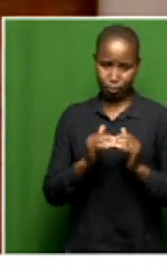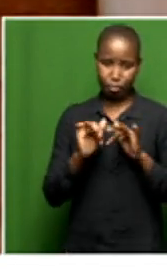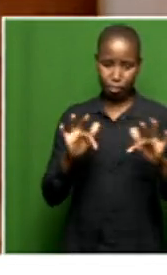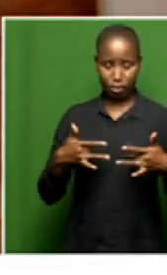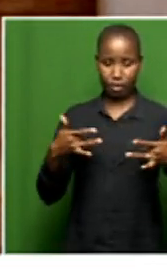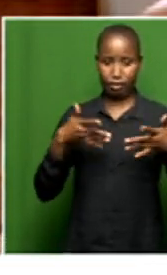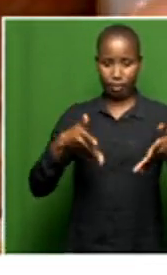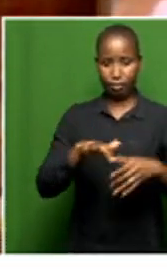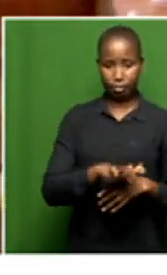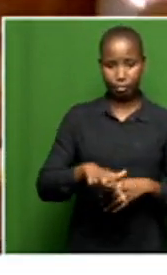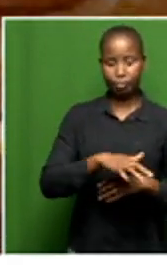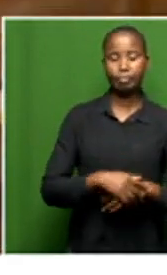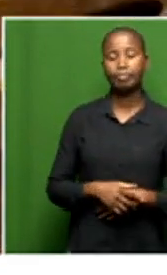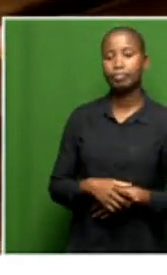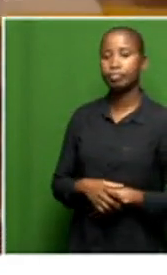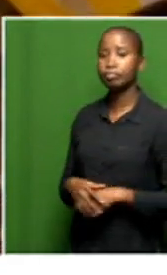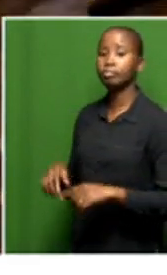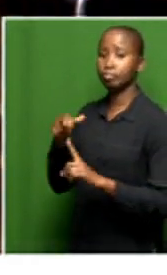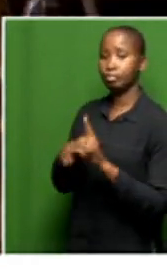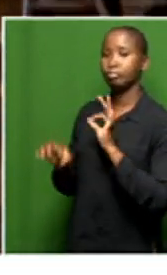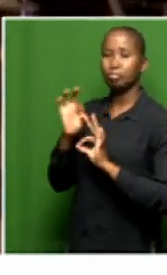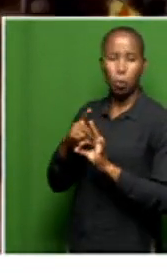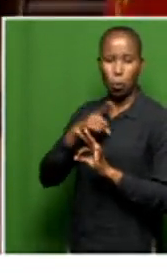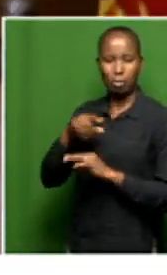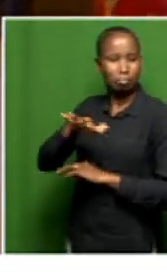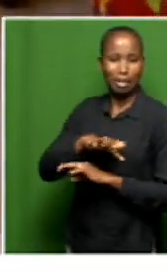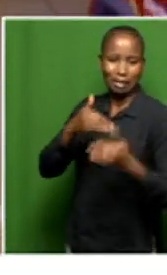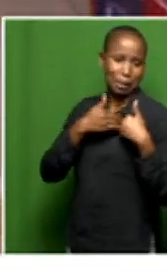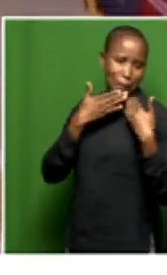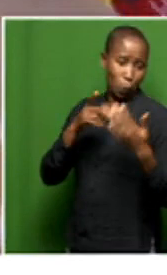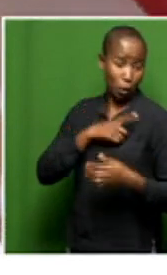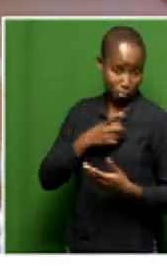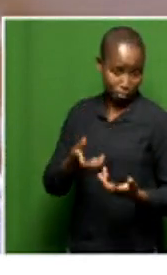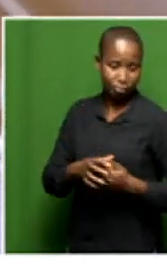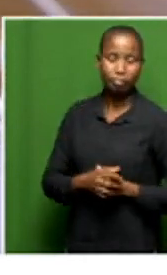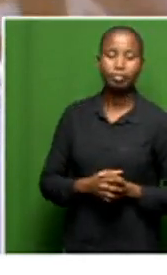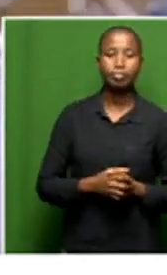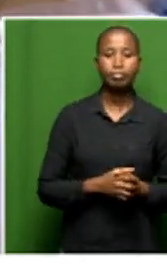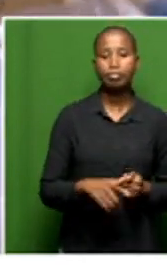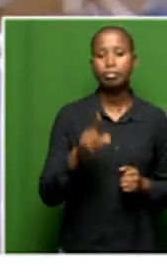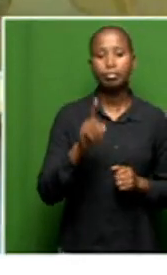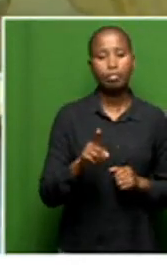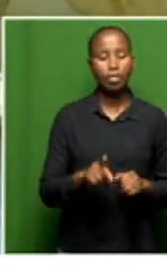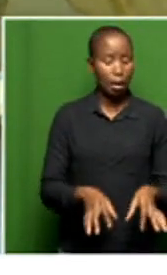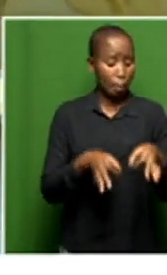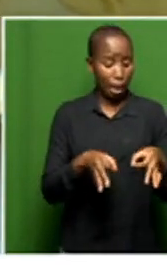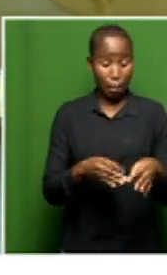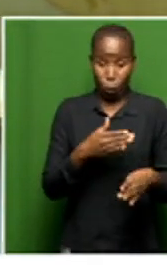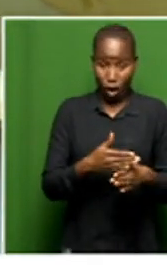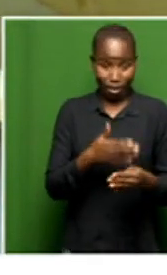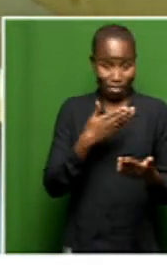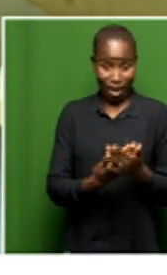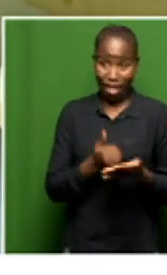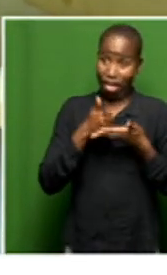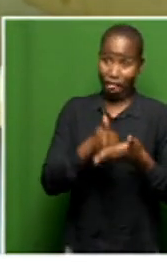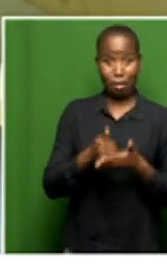why the facility is not fit for human occupation. No paperwork can fix the problems with the building that exist,